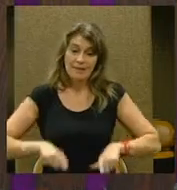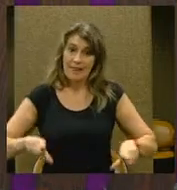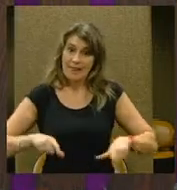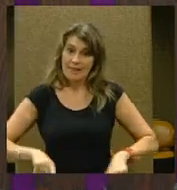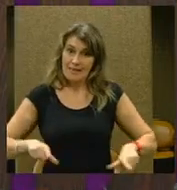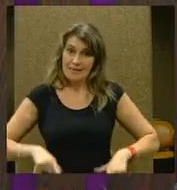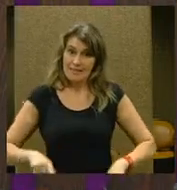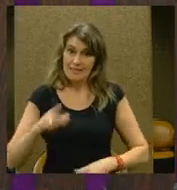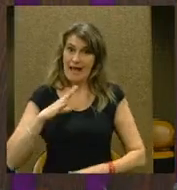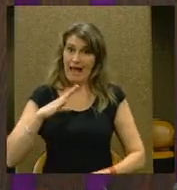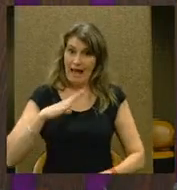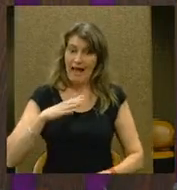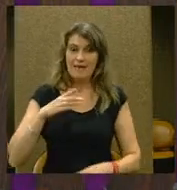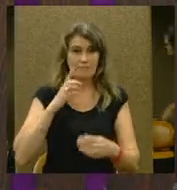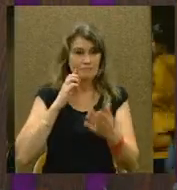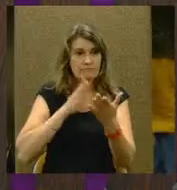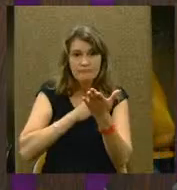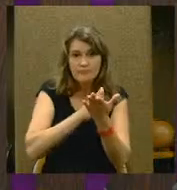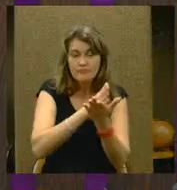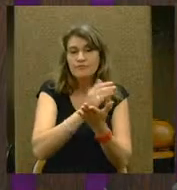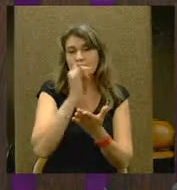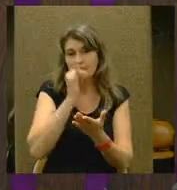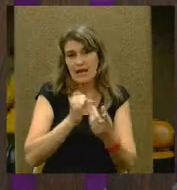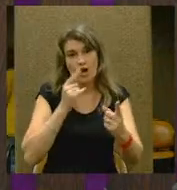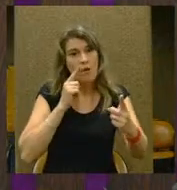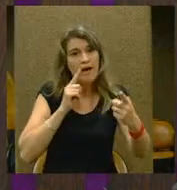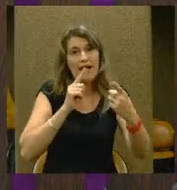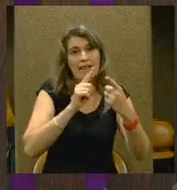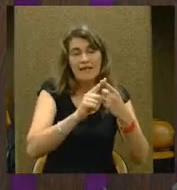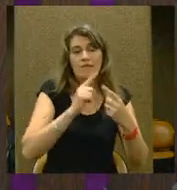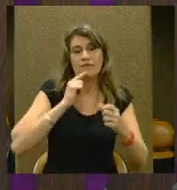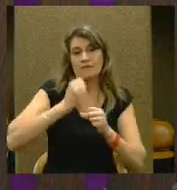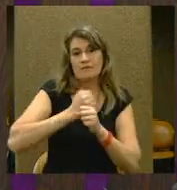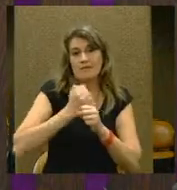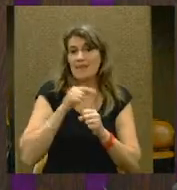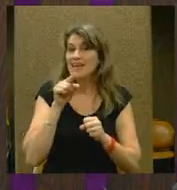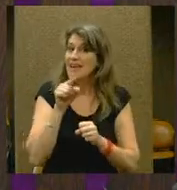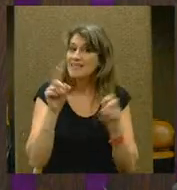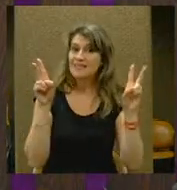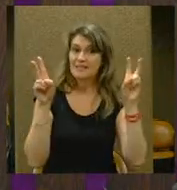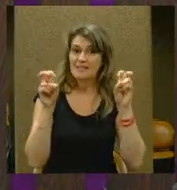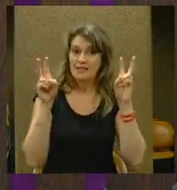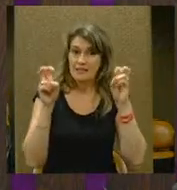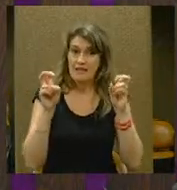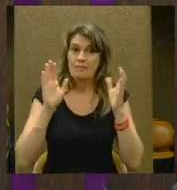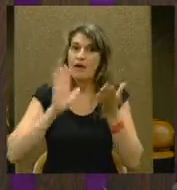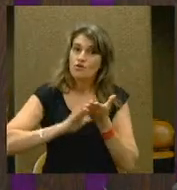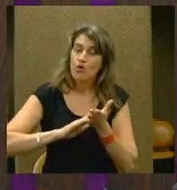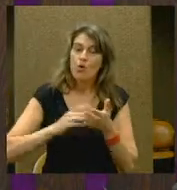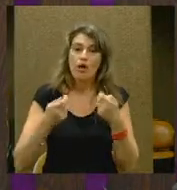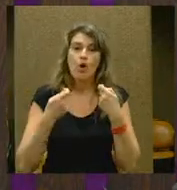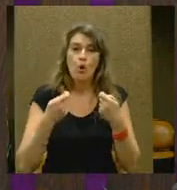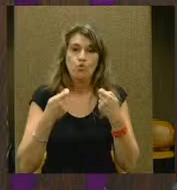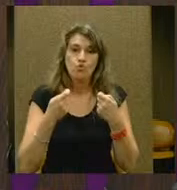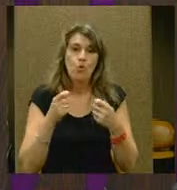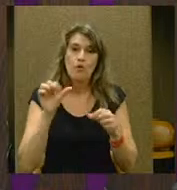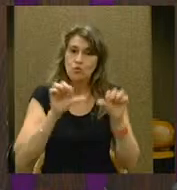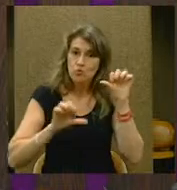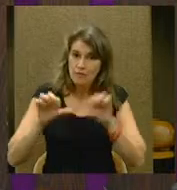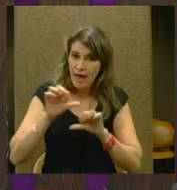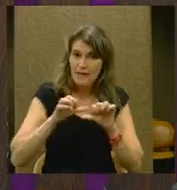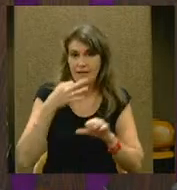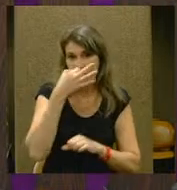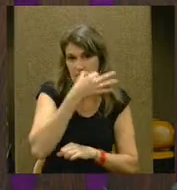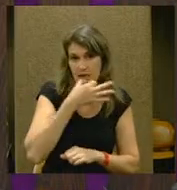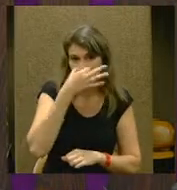The municipality has a strategy when it comes to working on the problem of drug